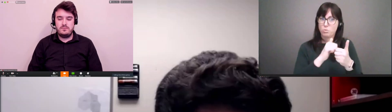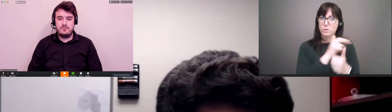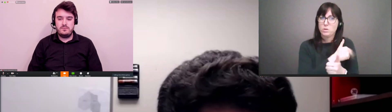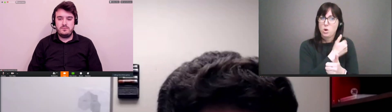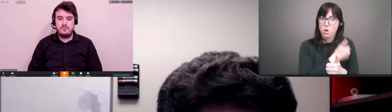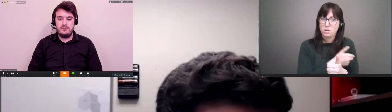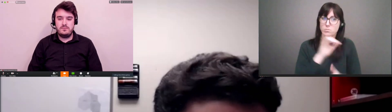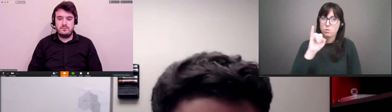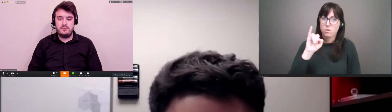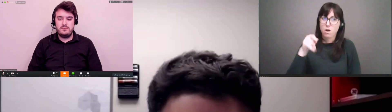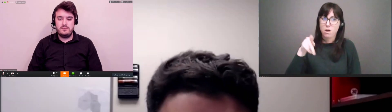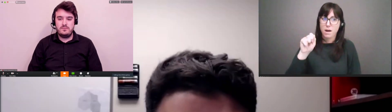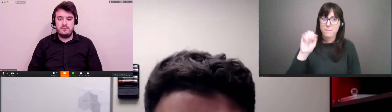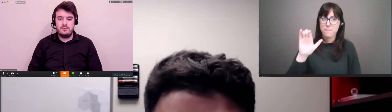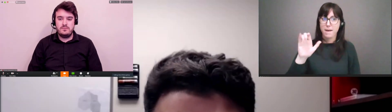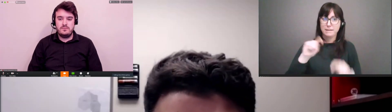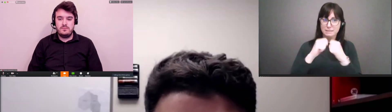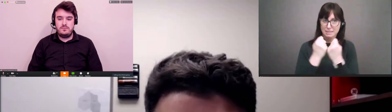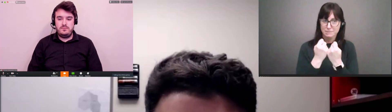IPAC team